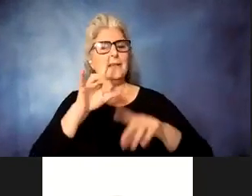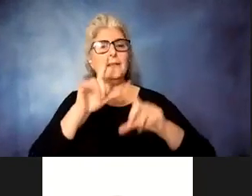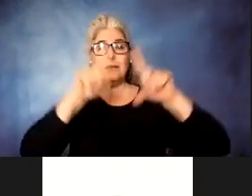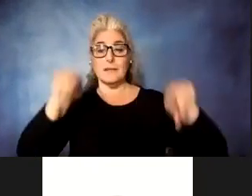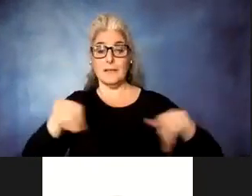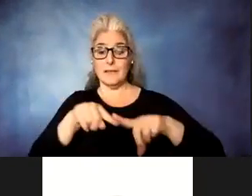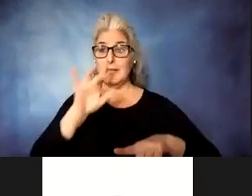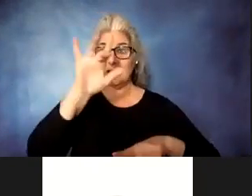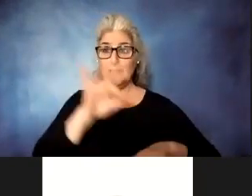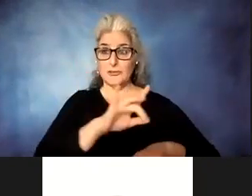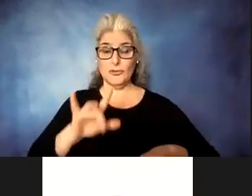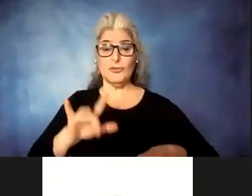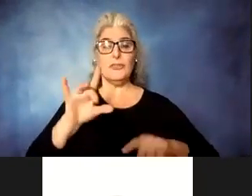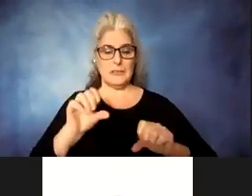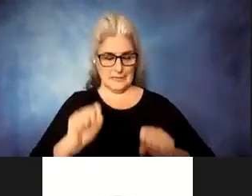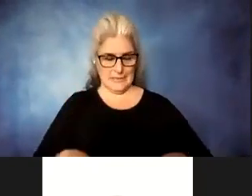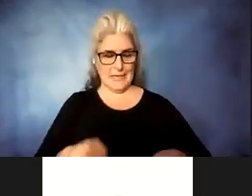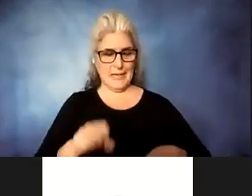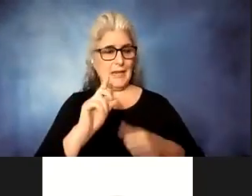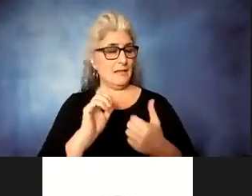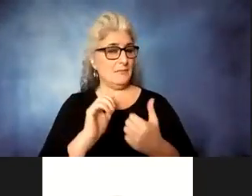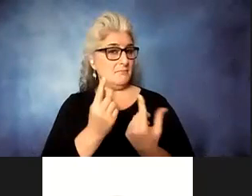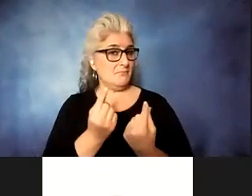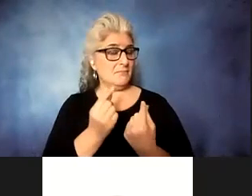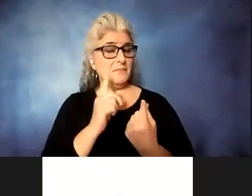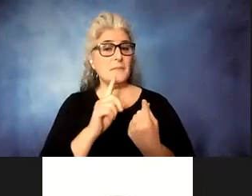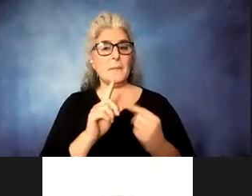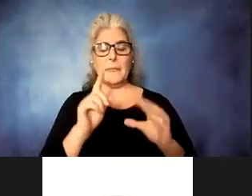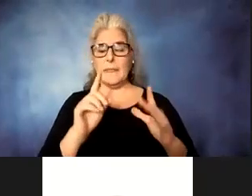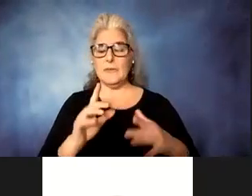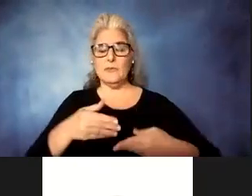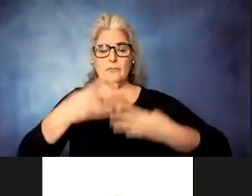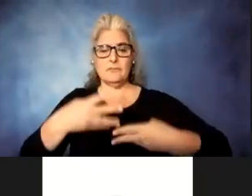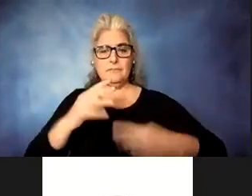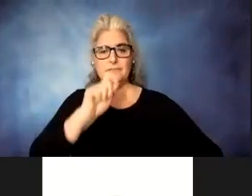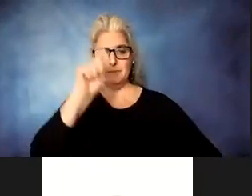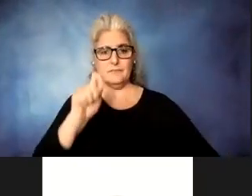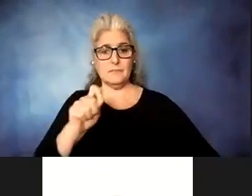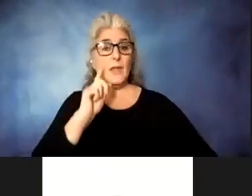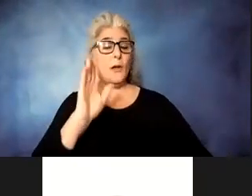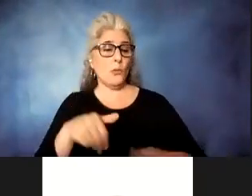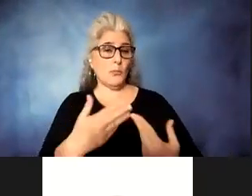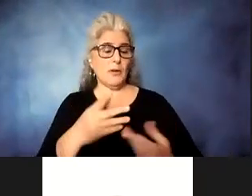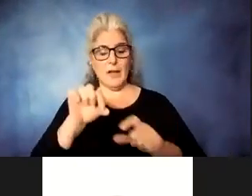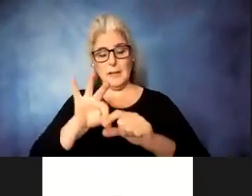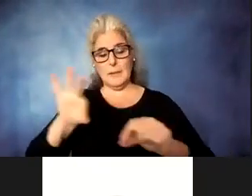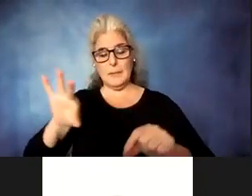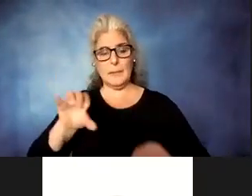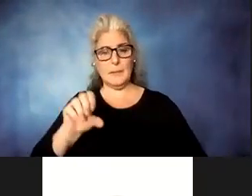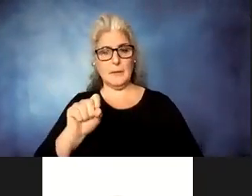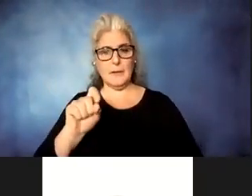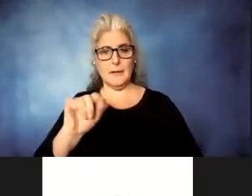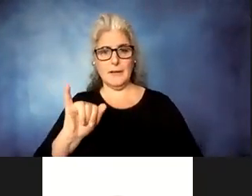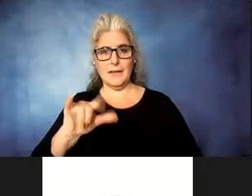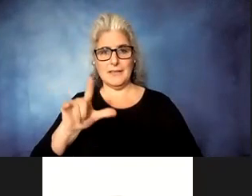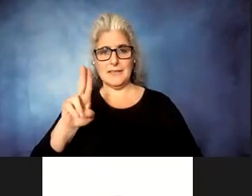screen, voters can navigate the ballot by simply touching the screen. And there is a stylus provided, of course, not just in a